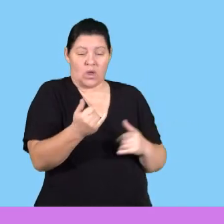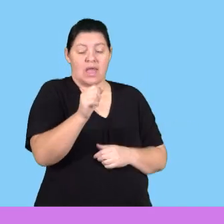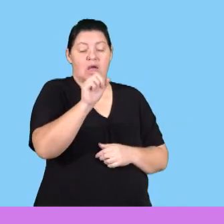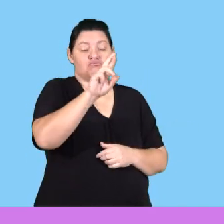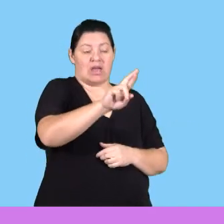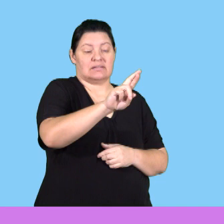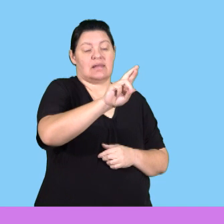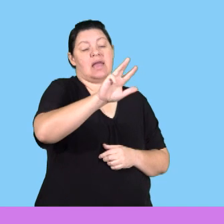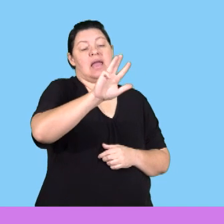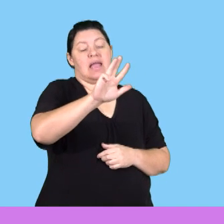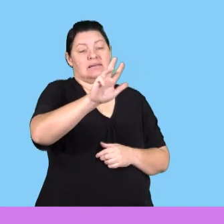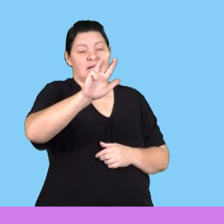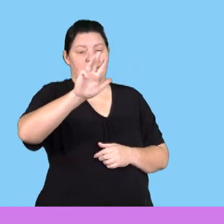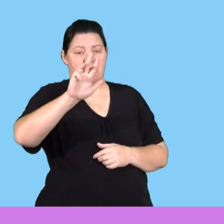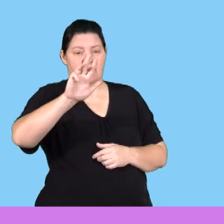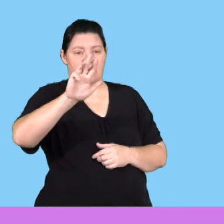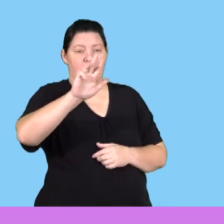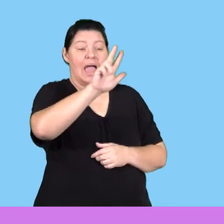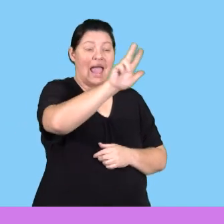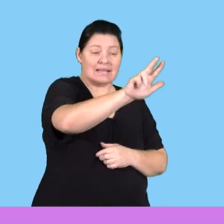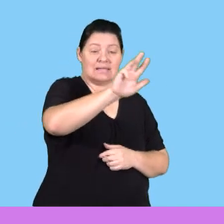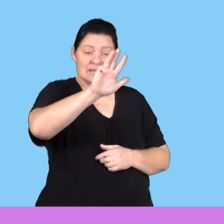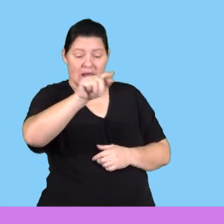now. It's going to be